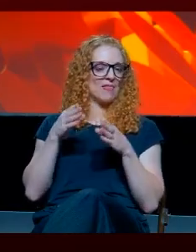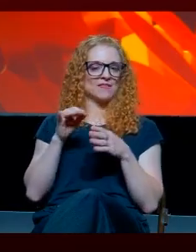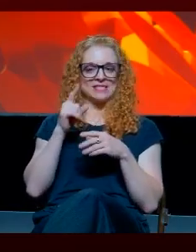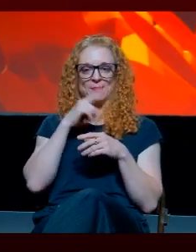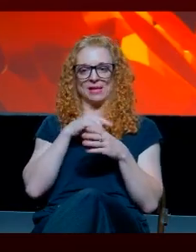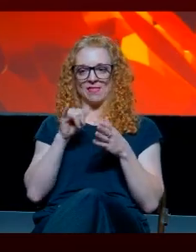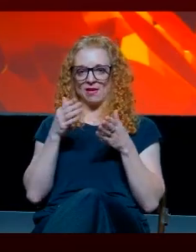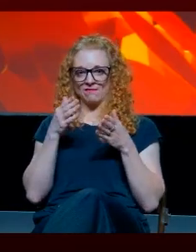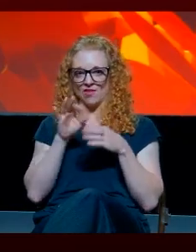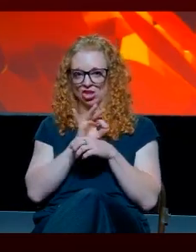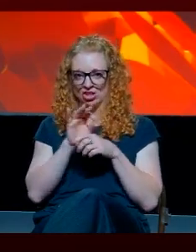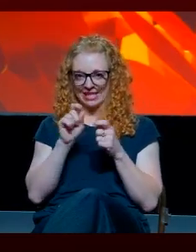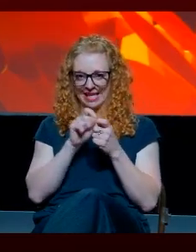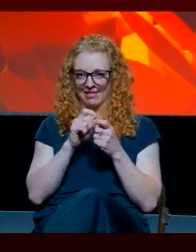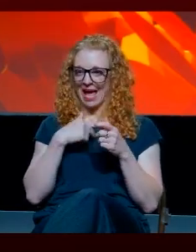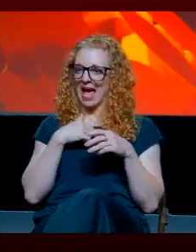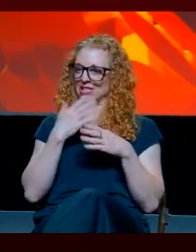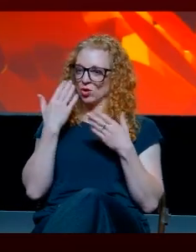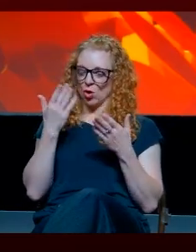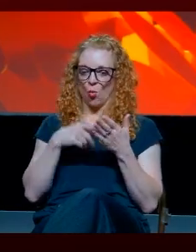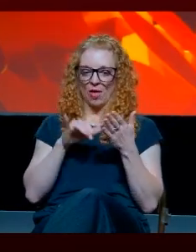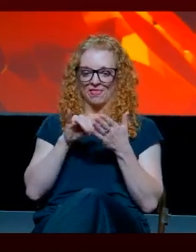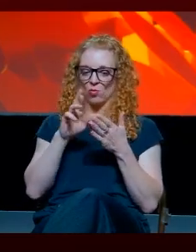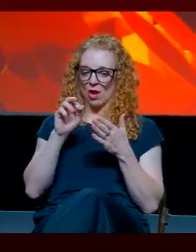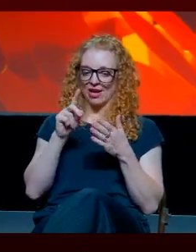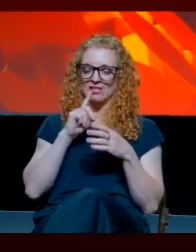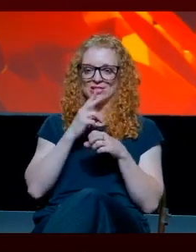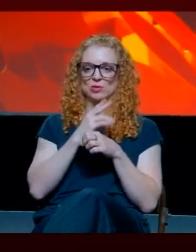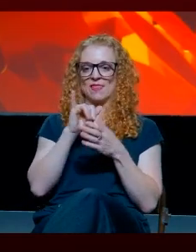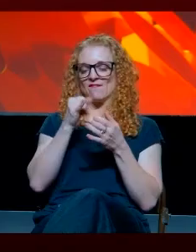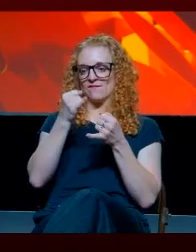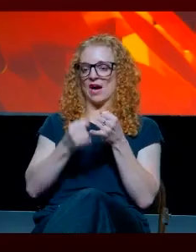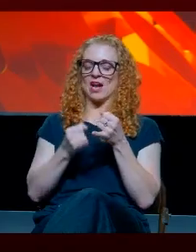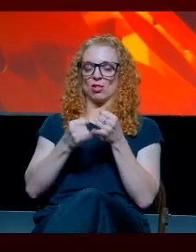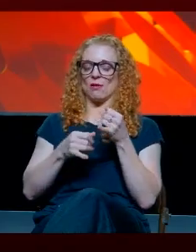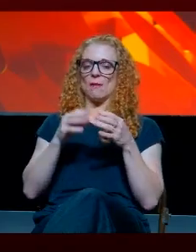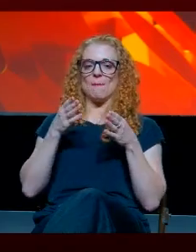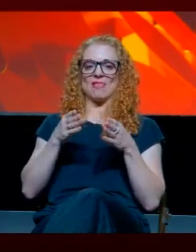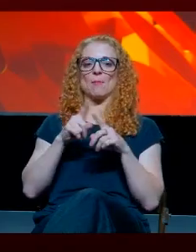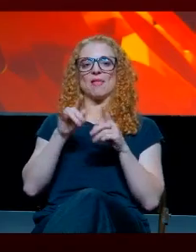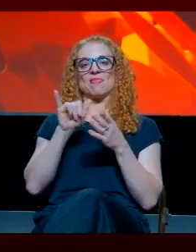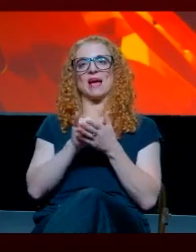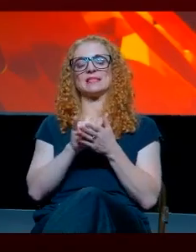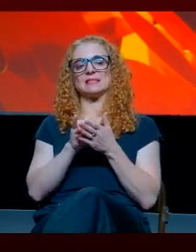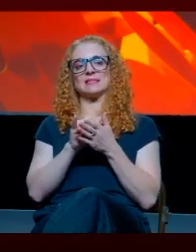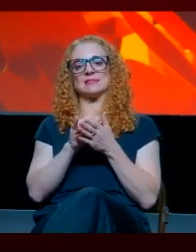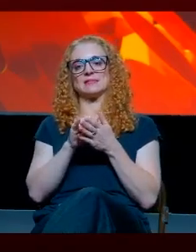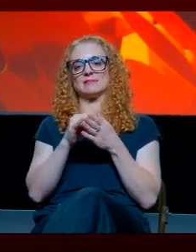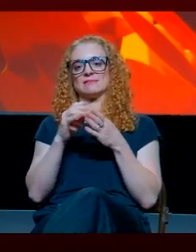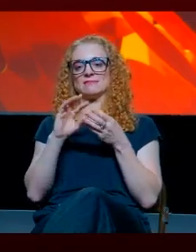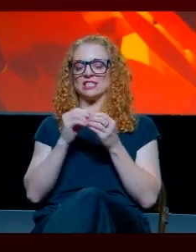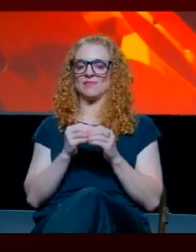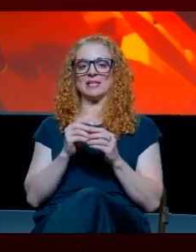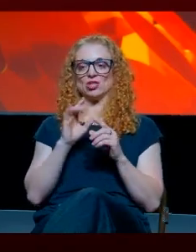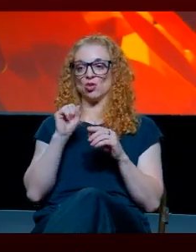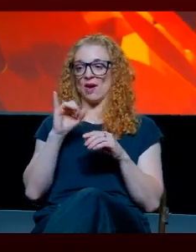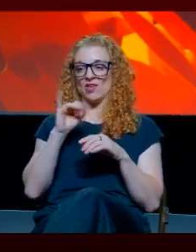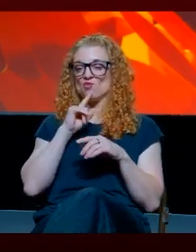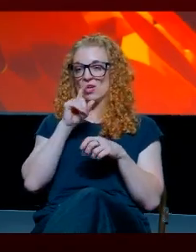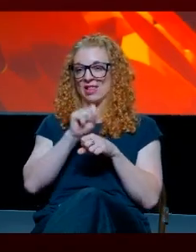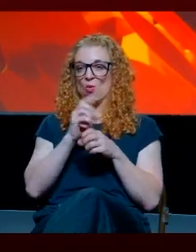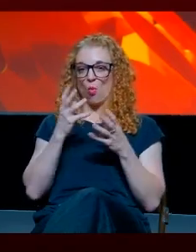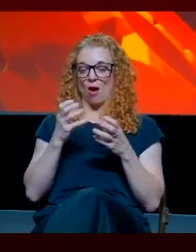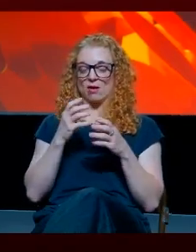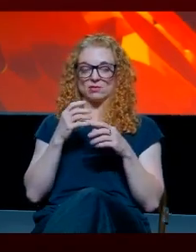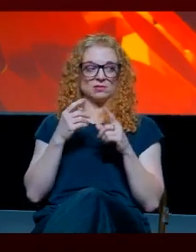exactly. I don't know what the record is using the Feynman method, but that is actually the dimension. So if you really want to go from